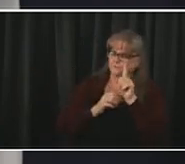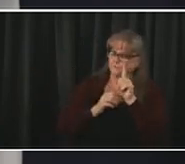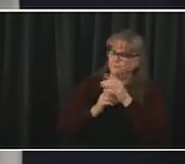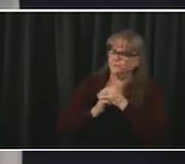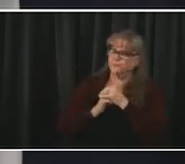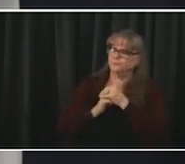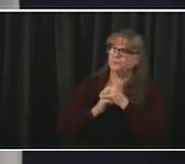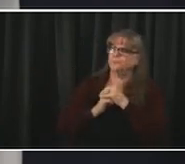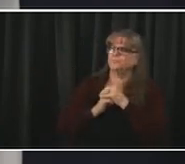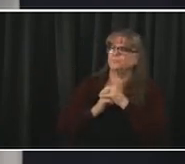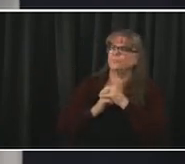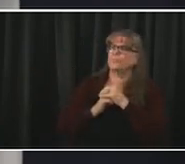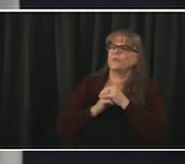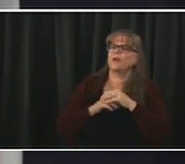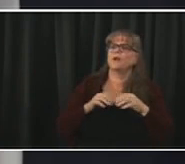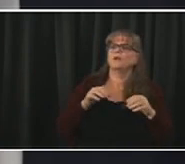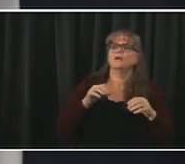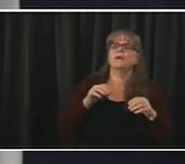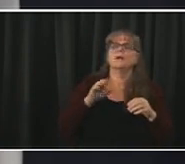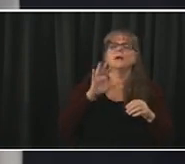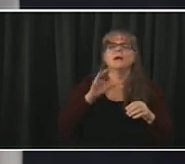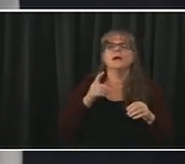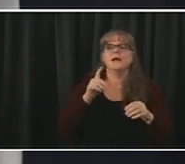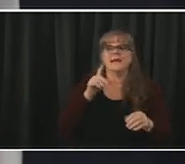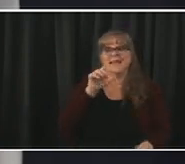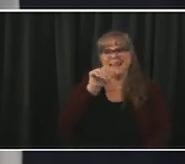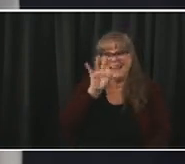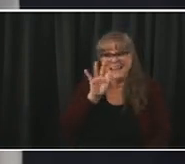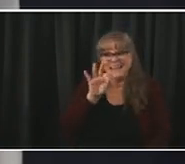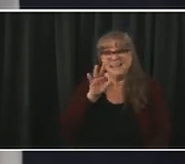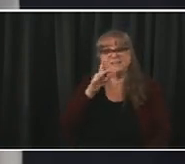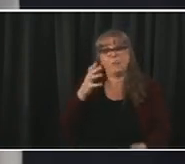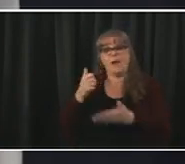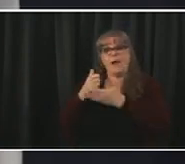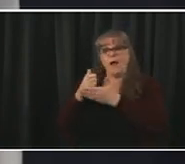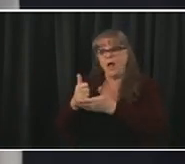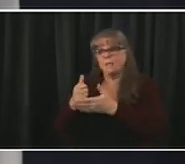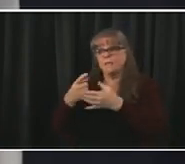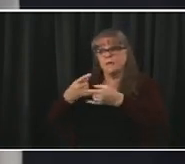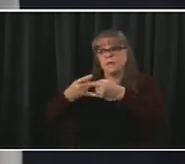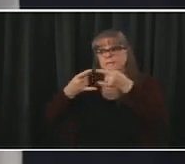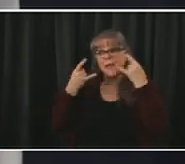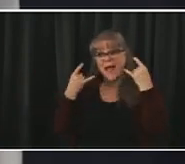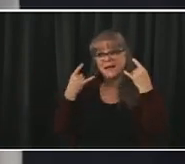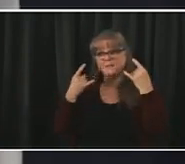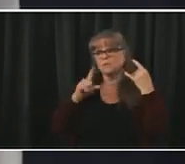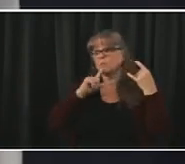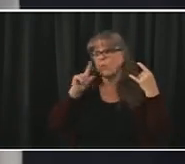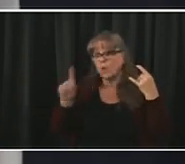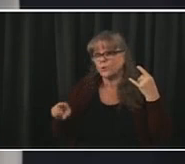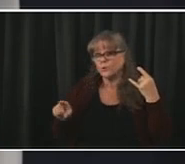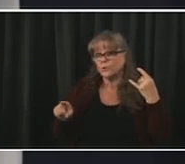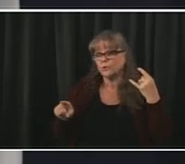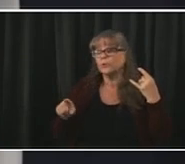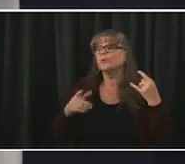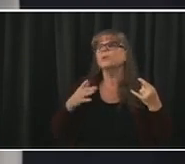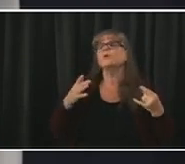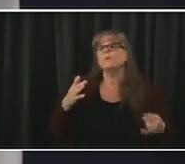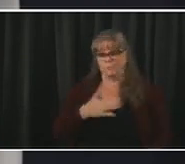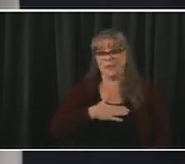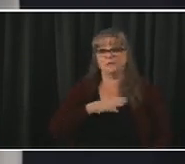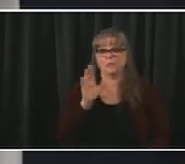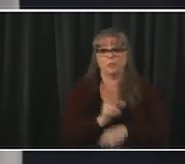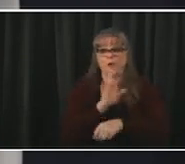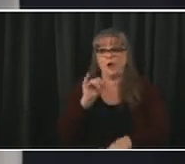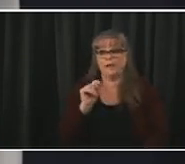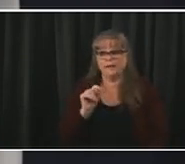said this, if it helps you to wear a mask because Governor Polis ordered it, then please wear it. If it helps you to wear a mask because Governor